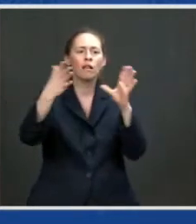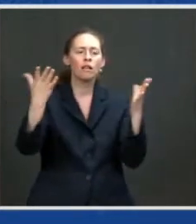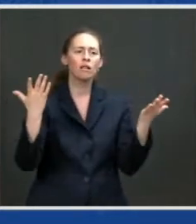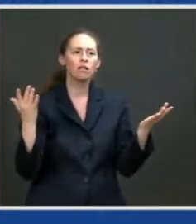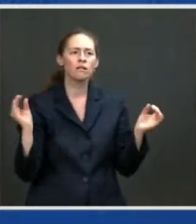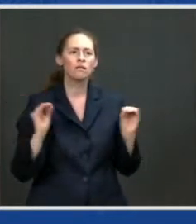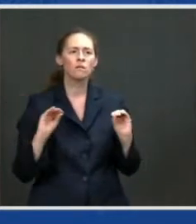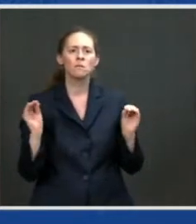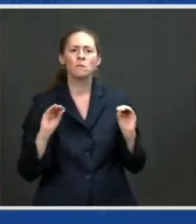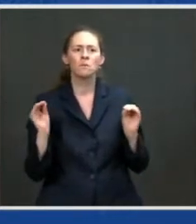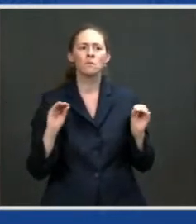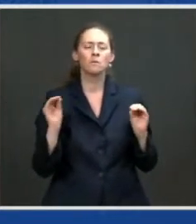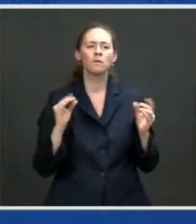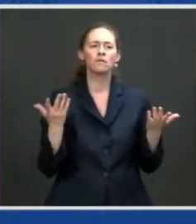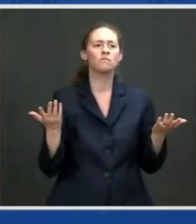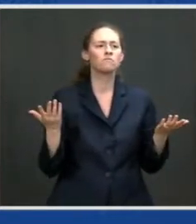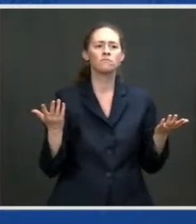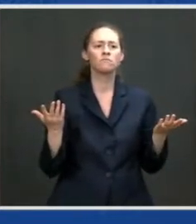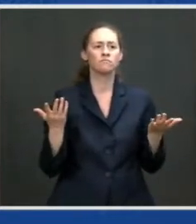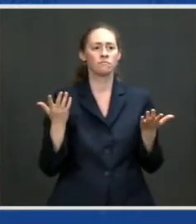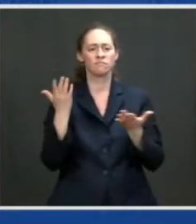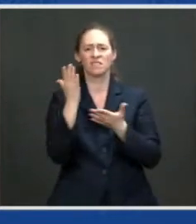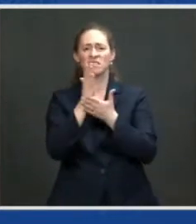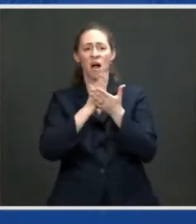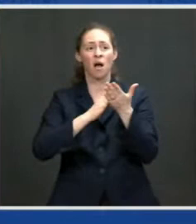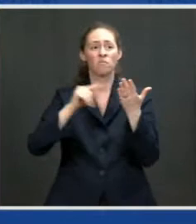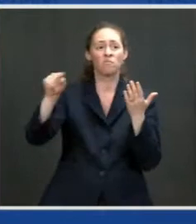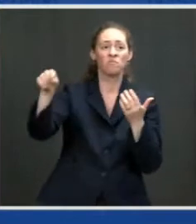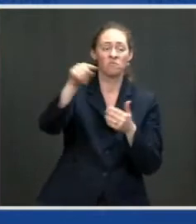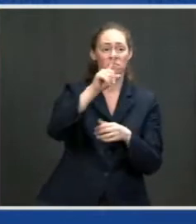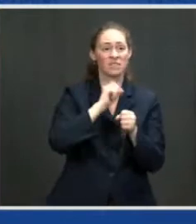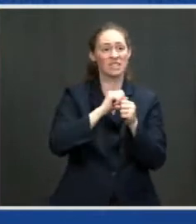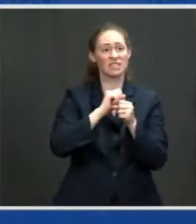year, 3 years behind in their education.